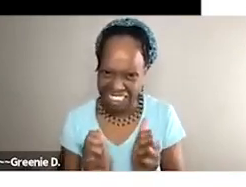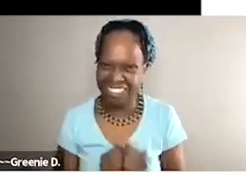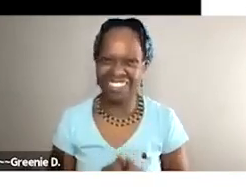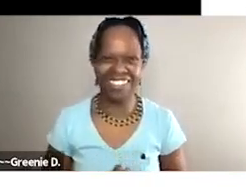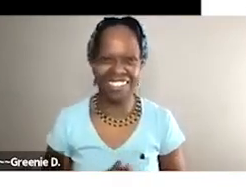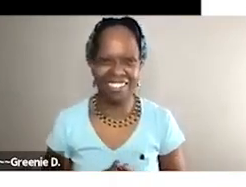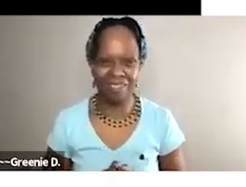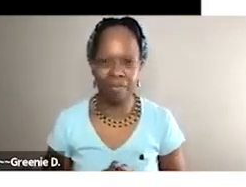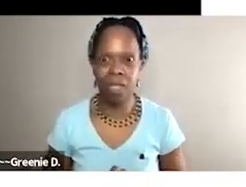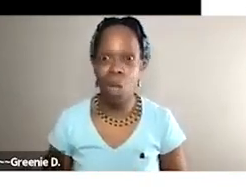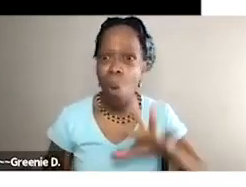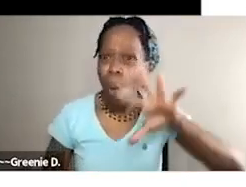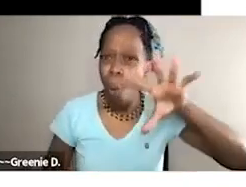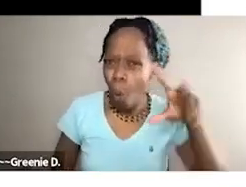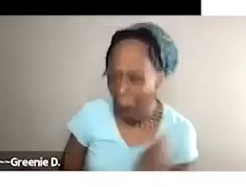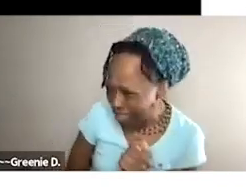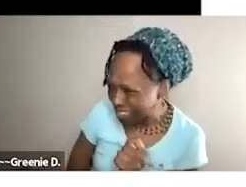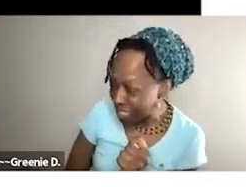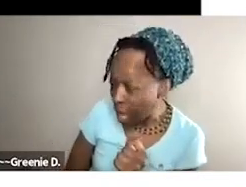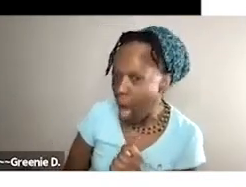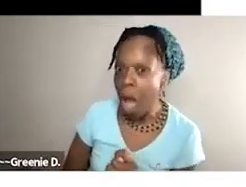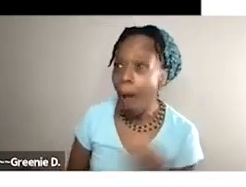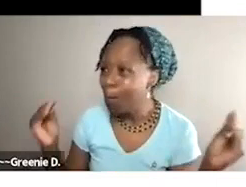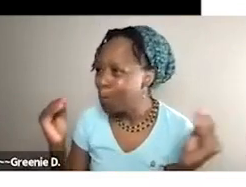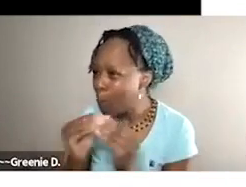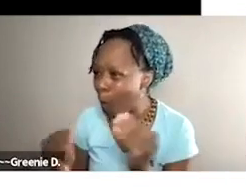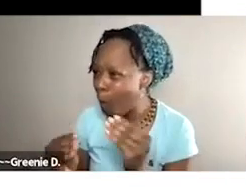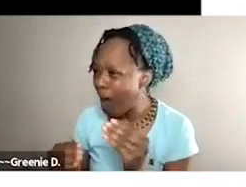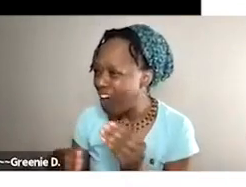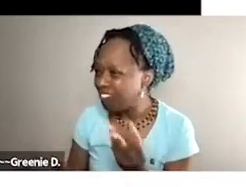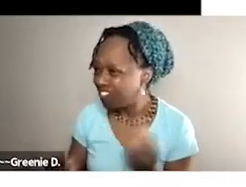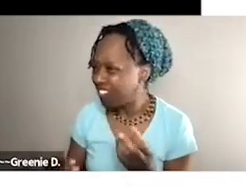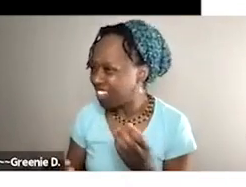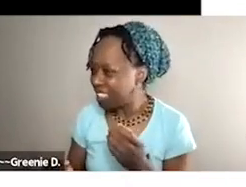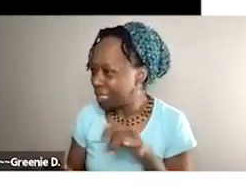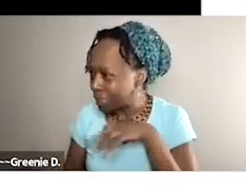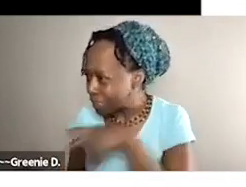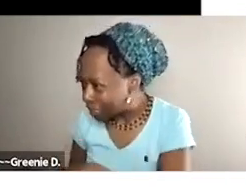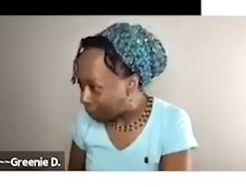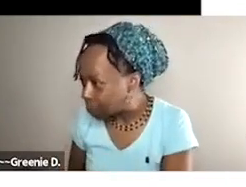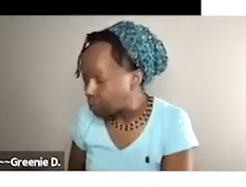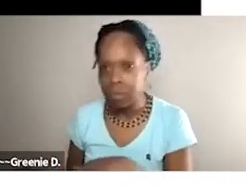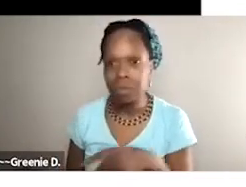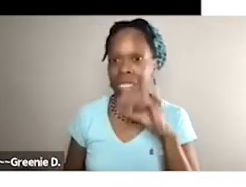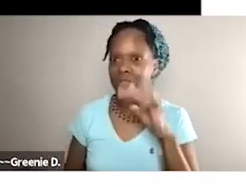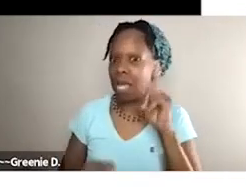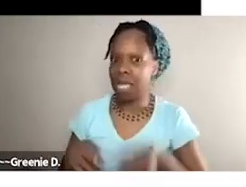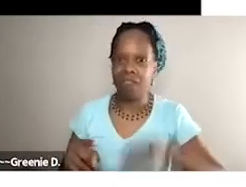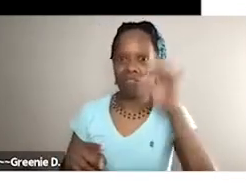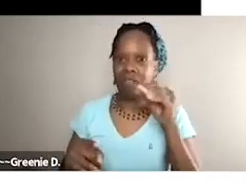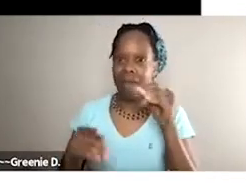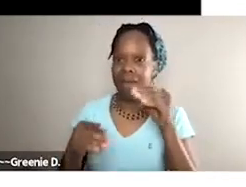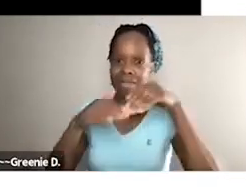What? There's f***ing more steps! If I don't find this entrance, I'm giving up on life and